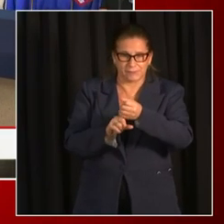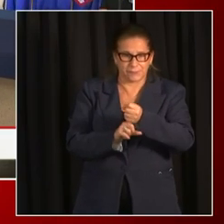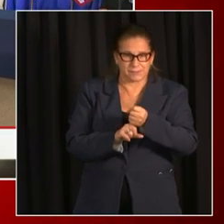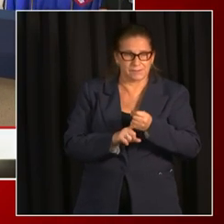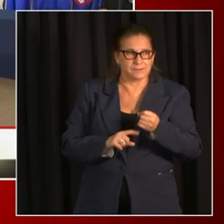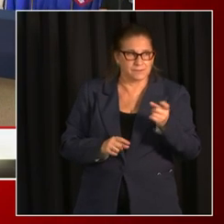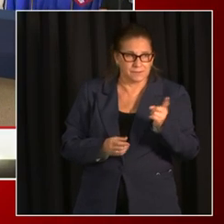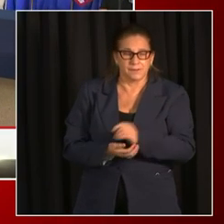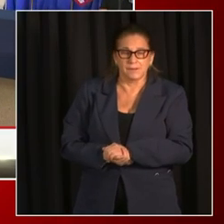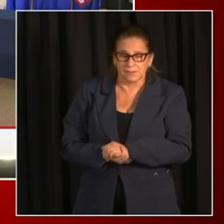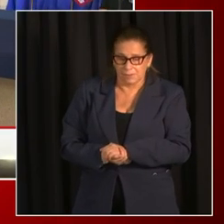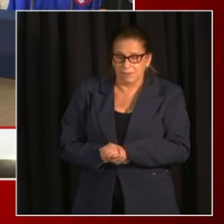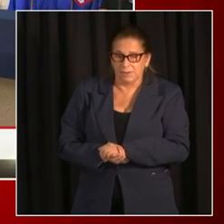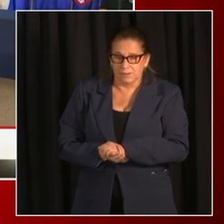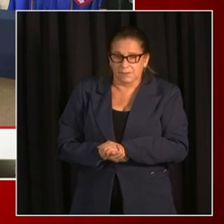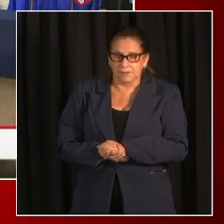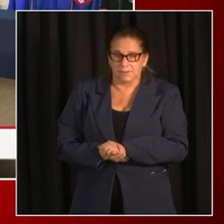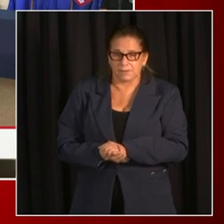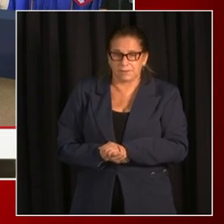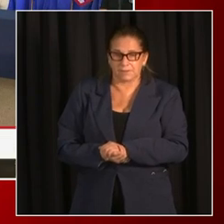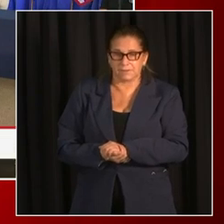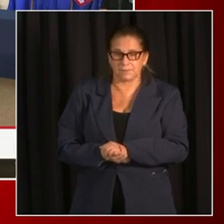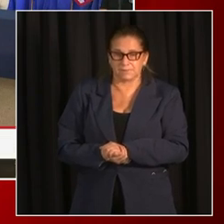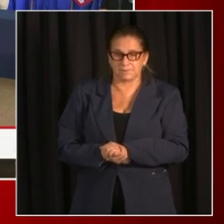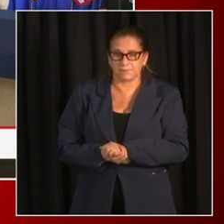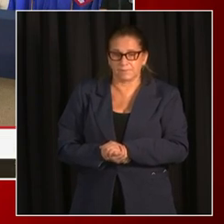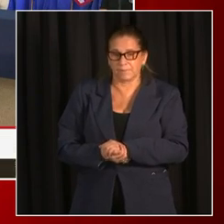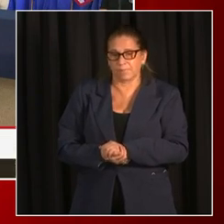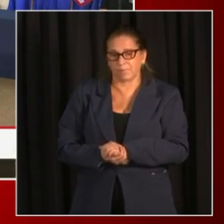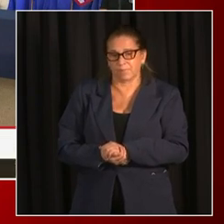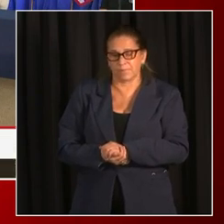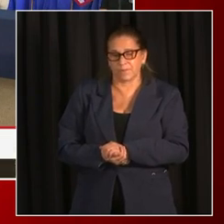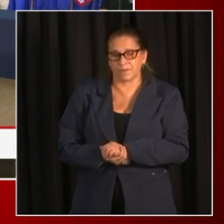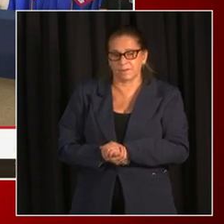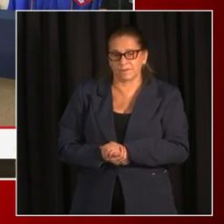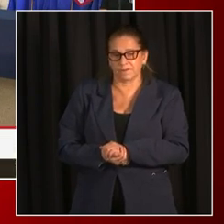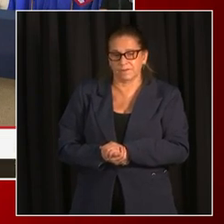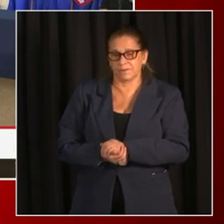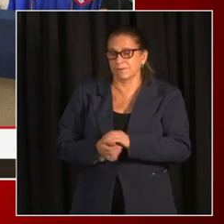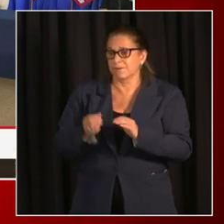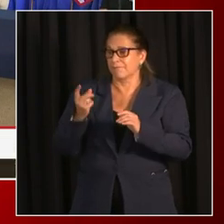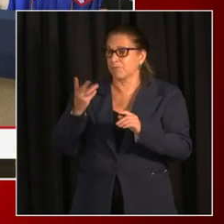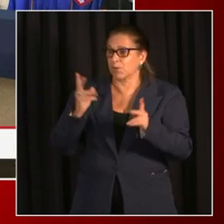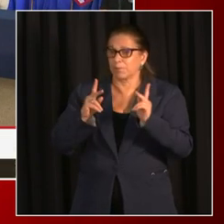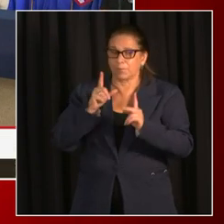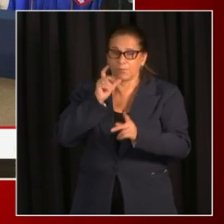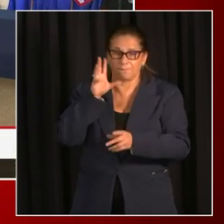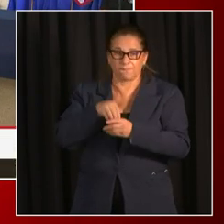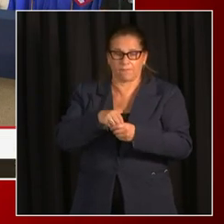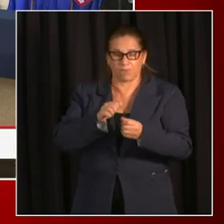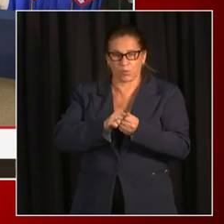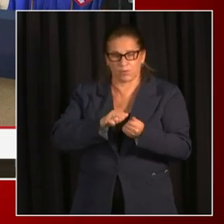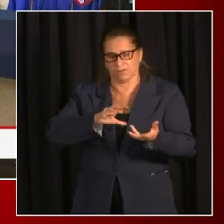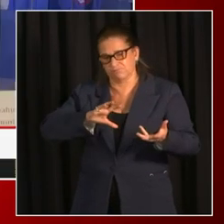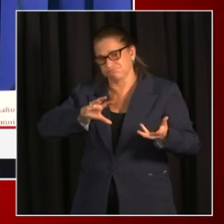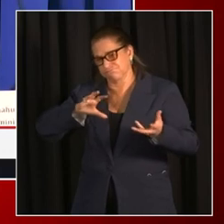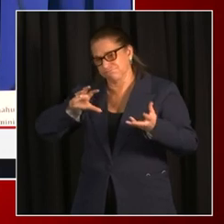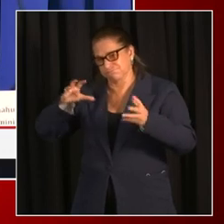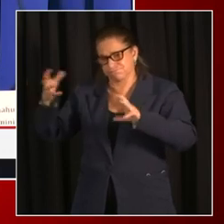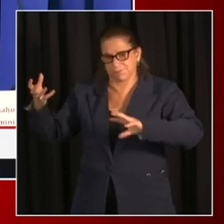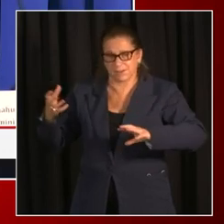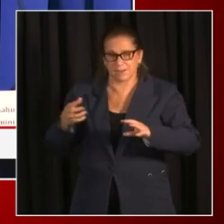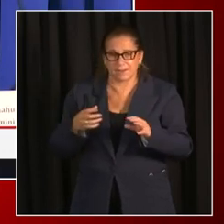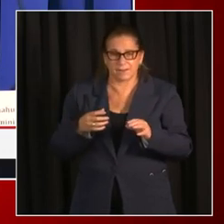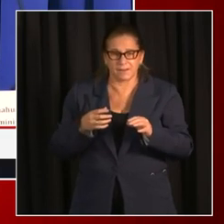effectively a few dozen individuals who engaged in a riot. We had at least 15 examples of